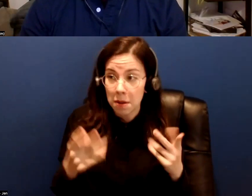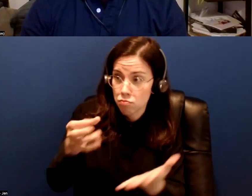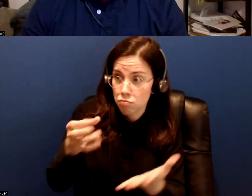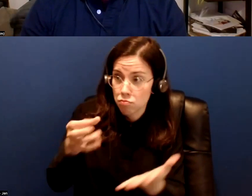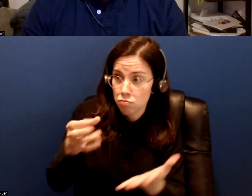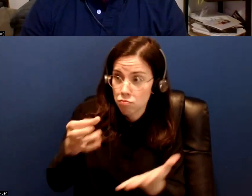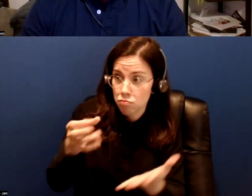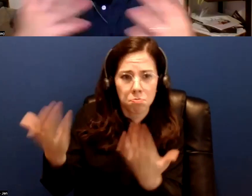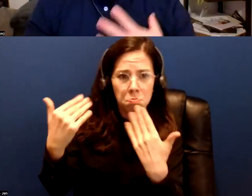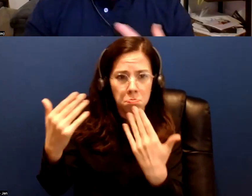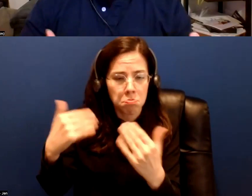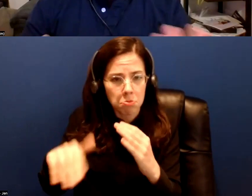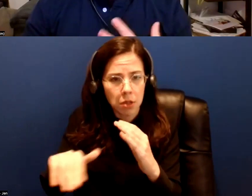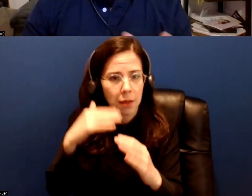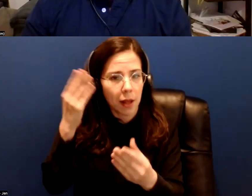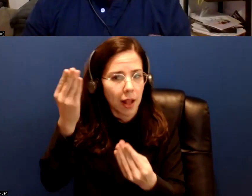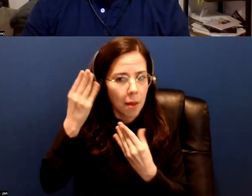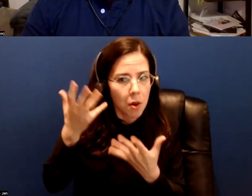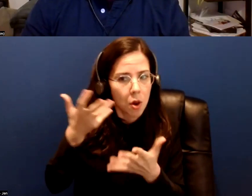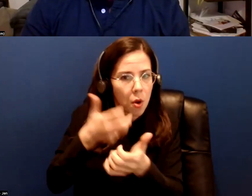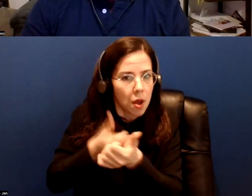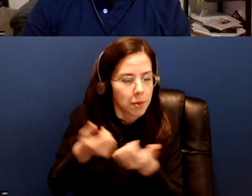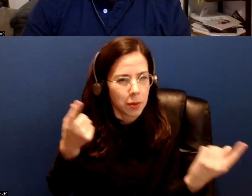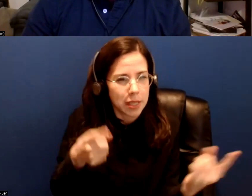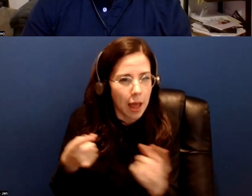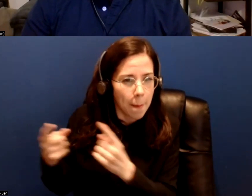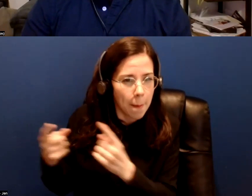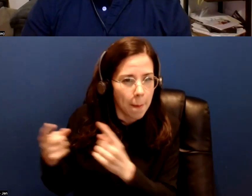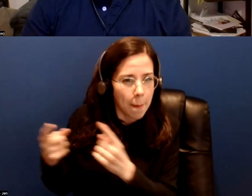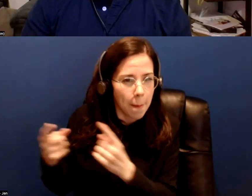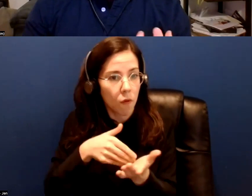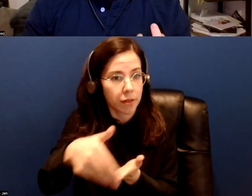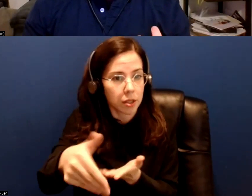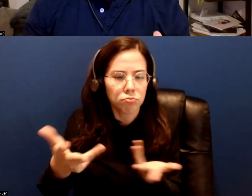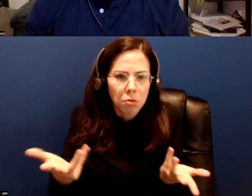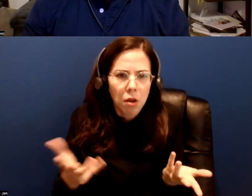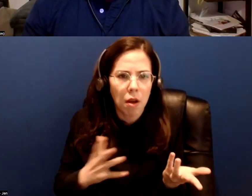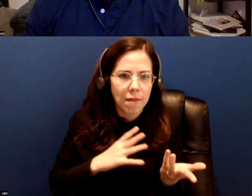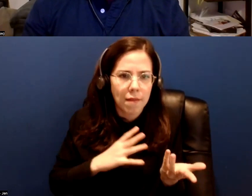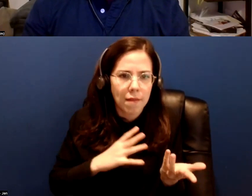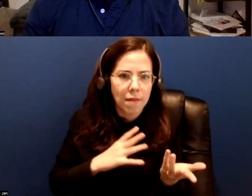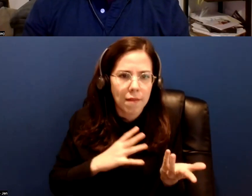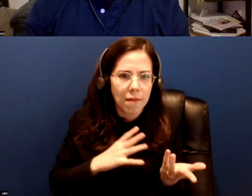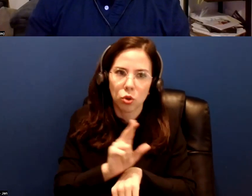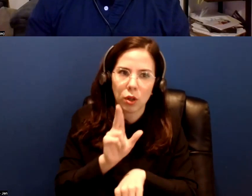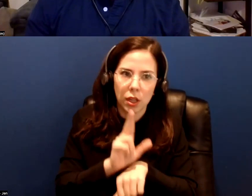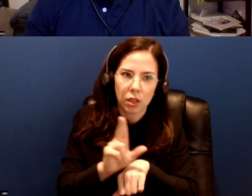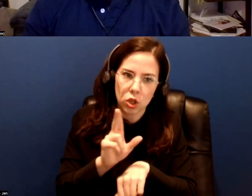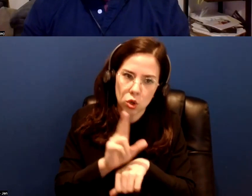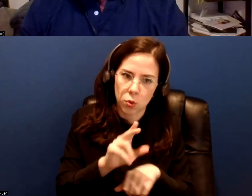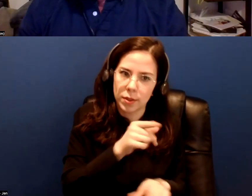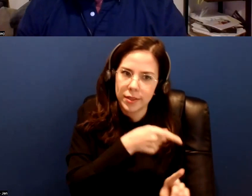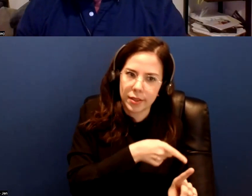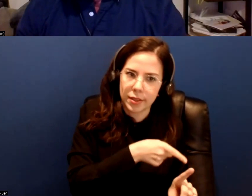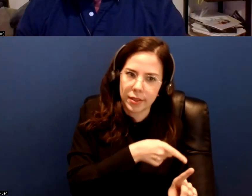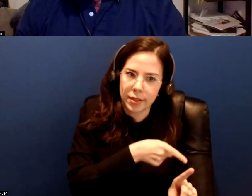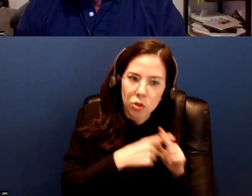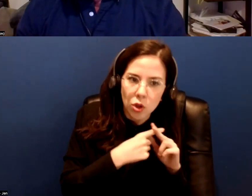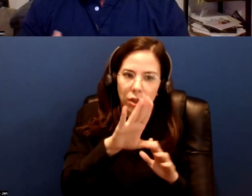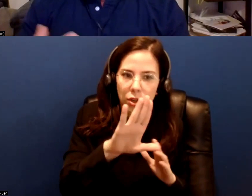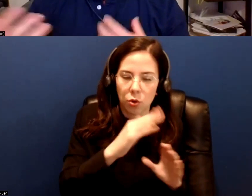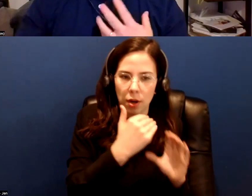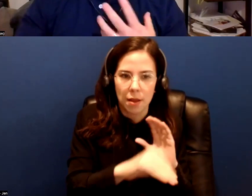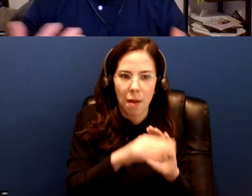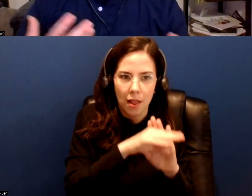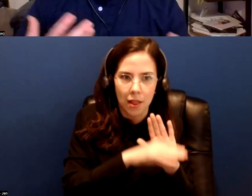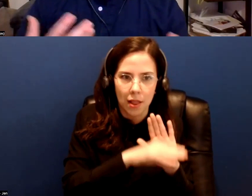them kind of updates on a semi-regular basis. Use that, and that can sort of be the start of your email list. And then